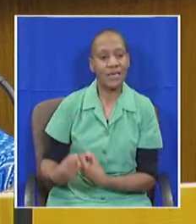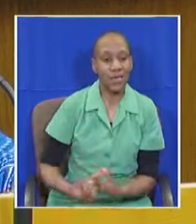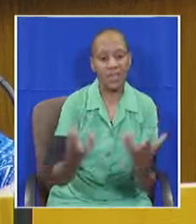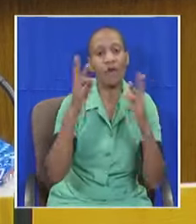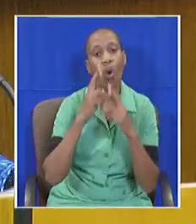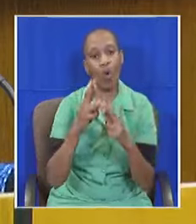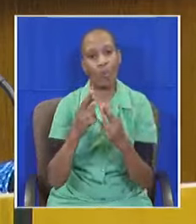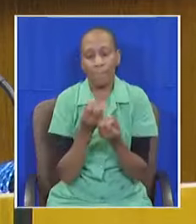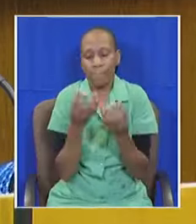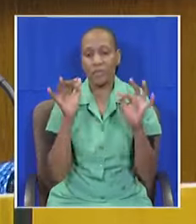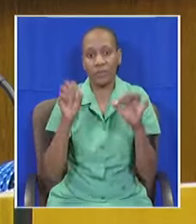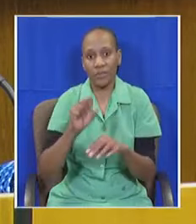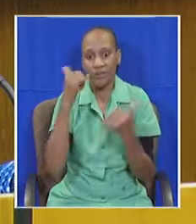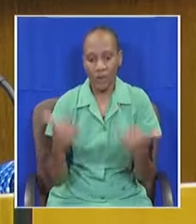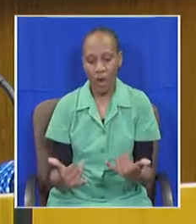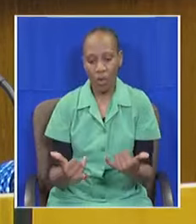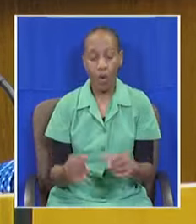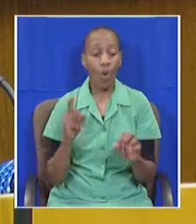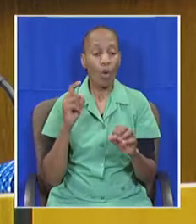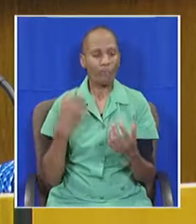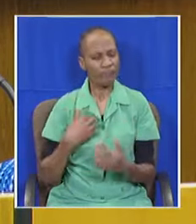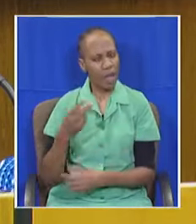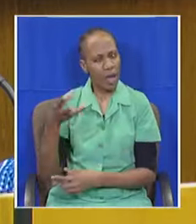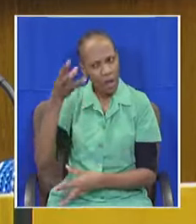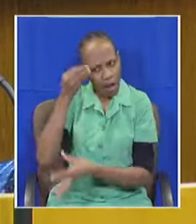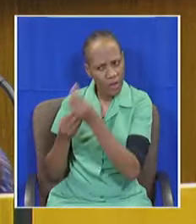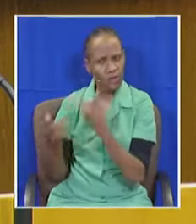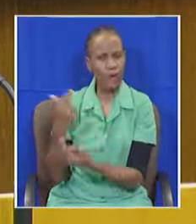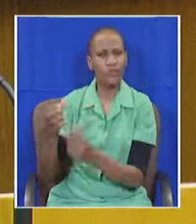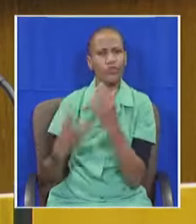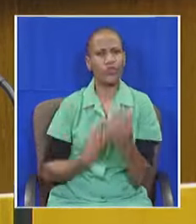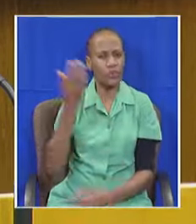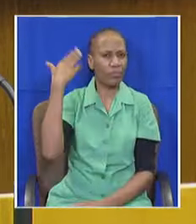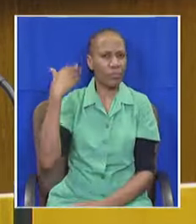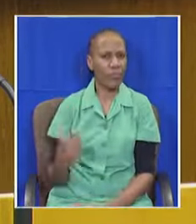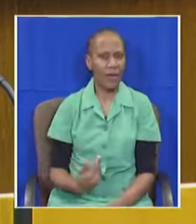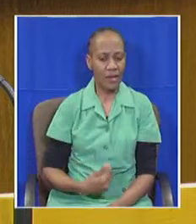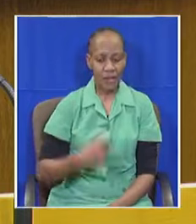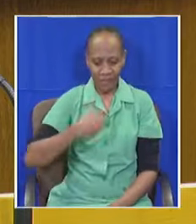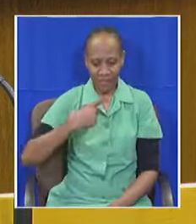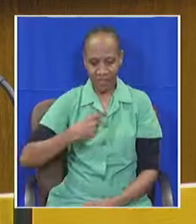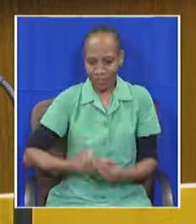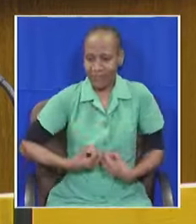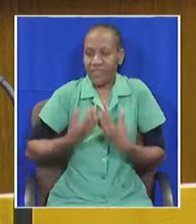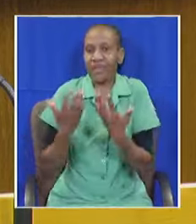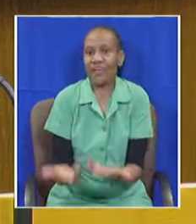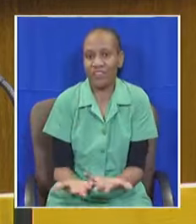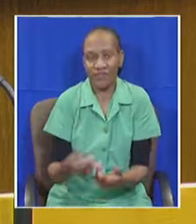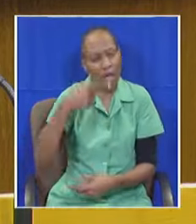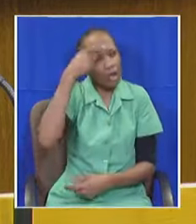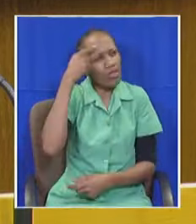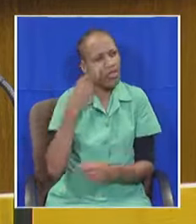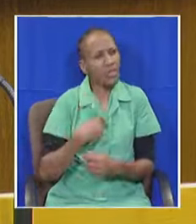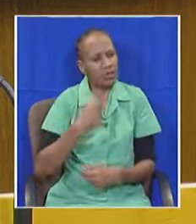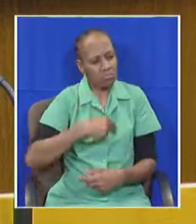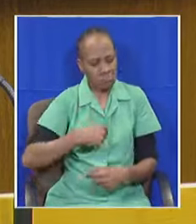us. If I were to state one of the qualities that I admire about this youth, it's their selflessness, their ability to think beyond your